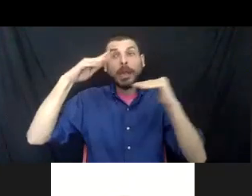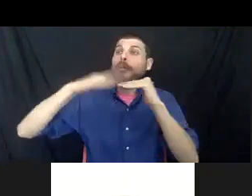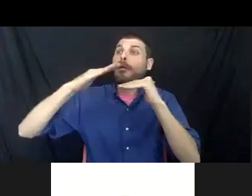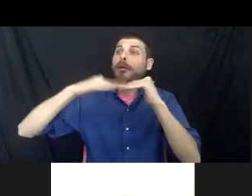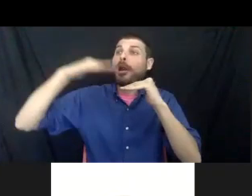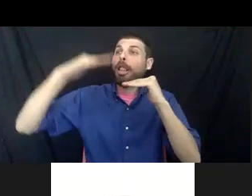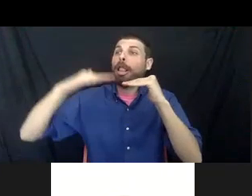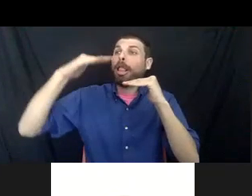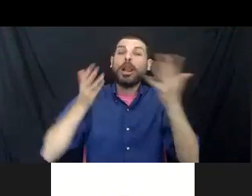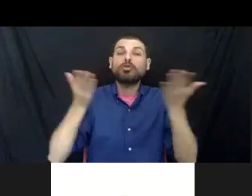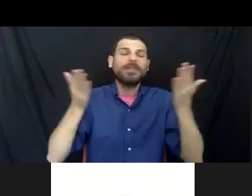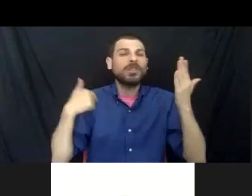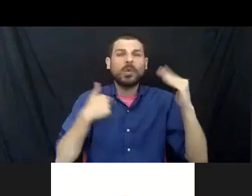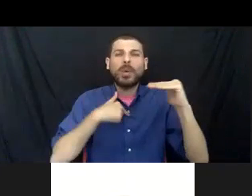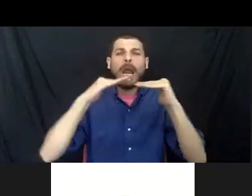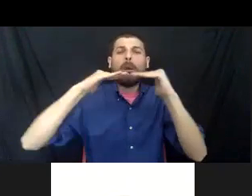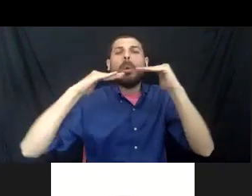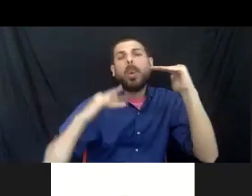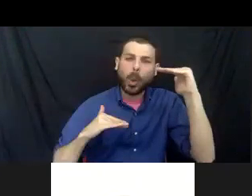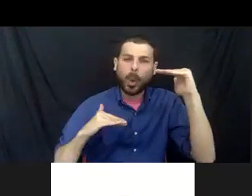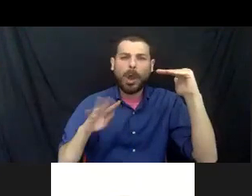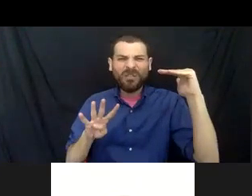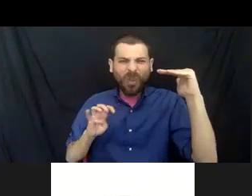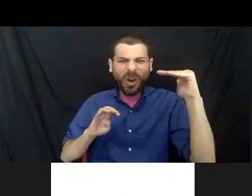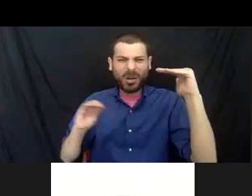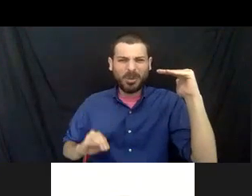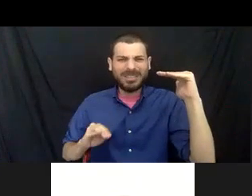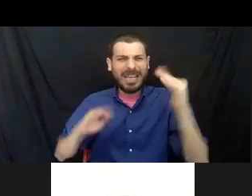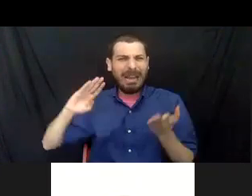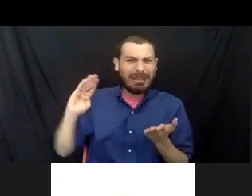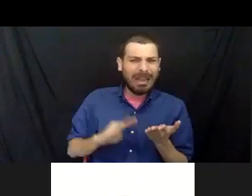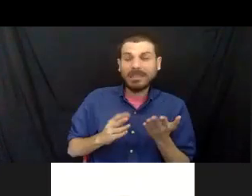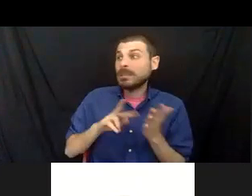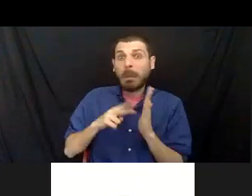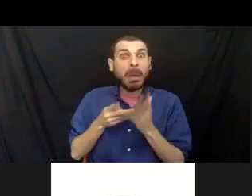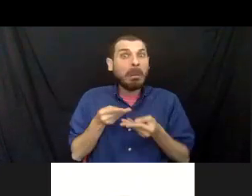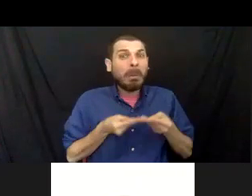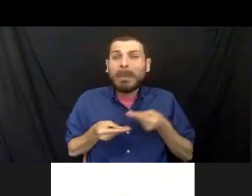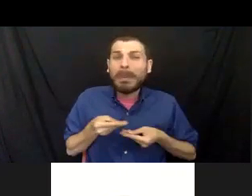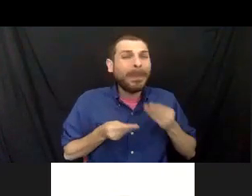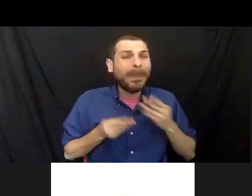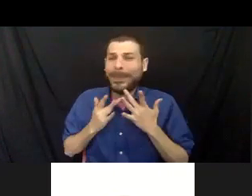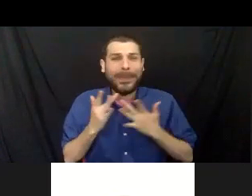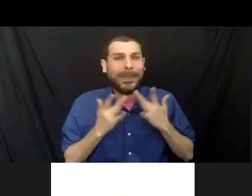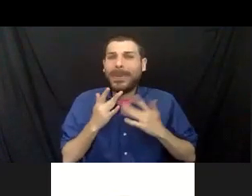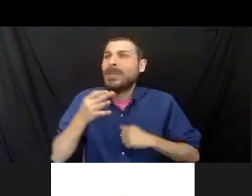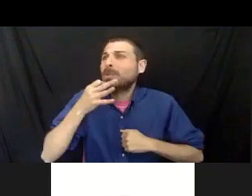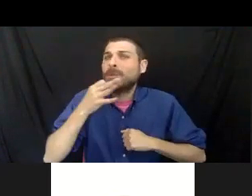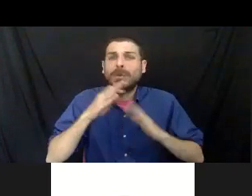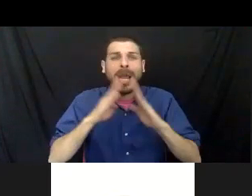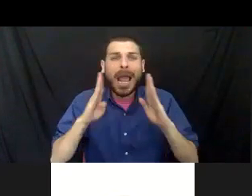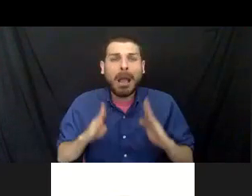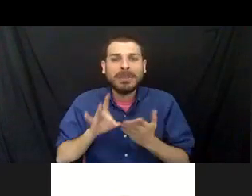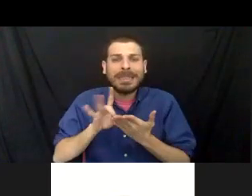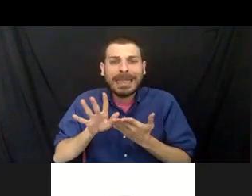Oregon. So if you are living in a home that's at risk of foreclosure, try giving us a call. There's a good chance that